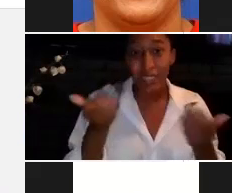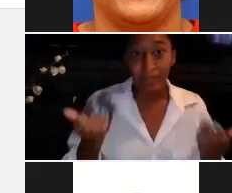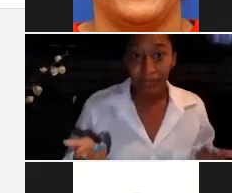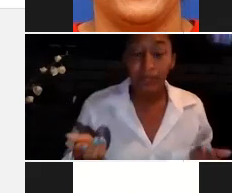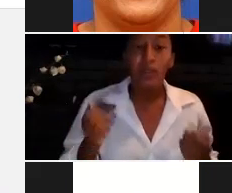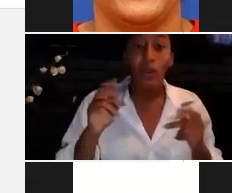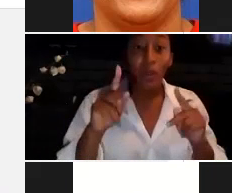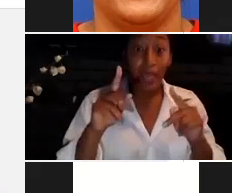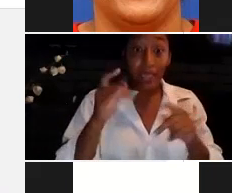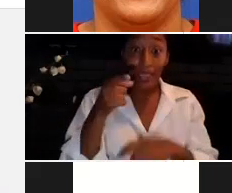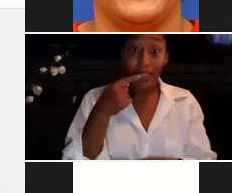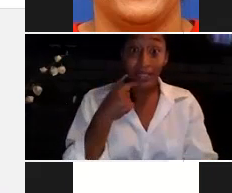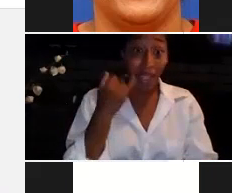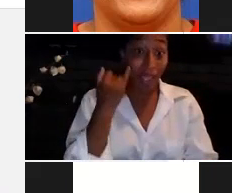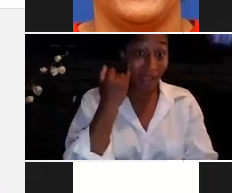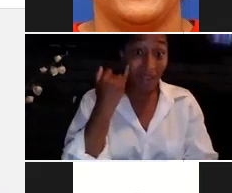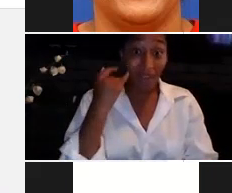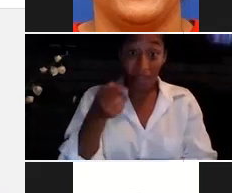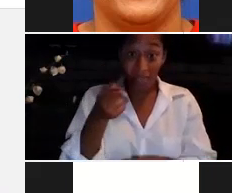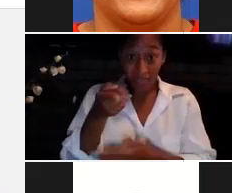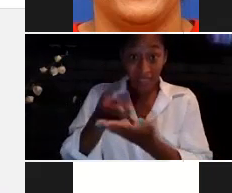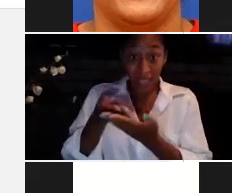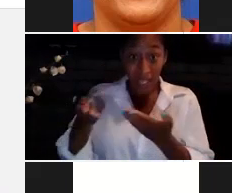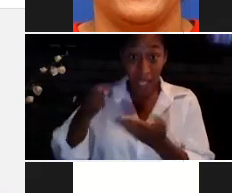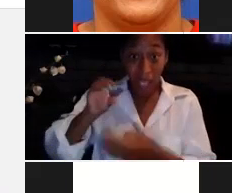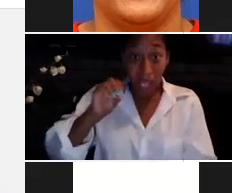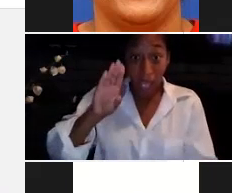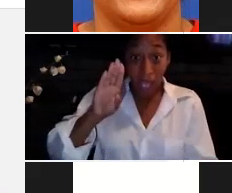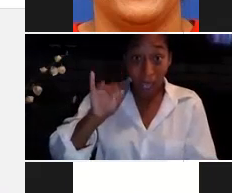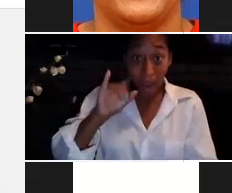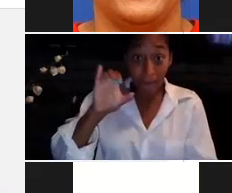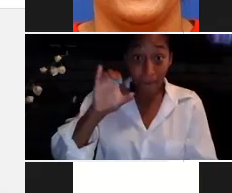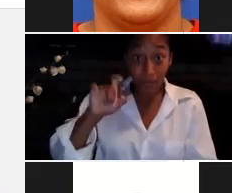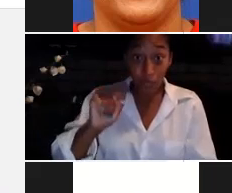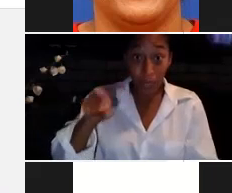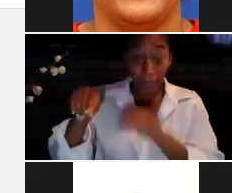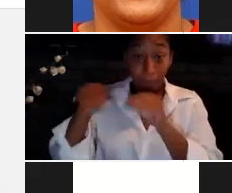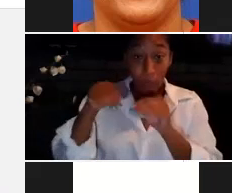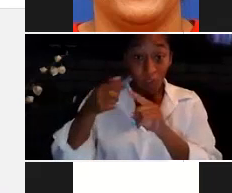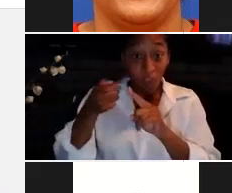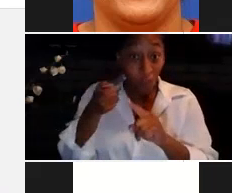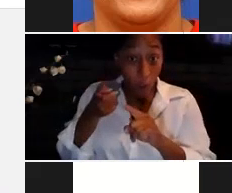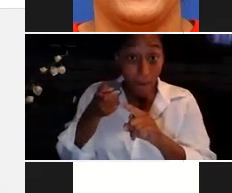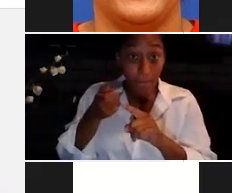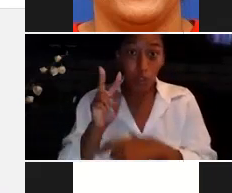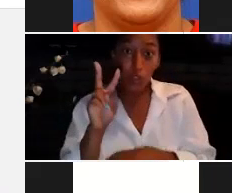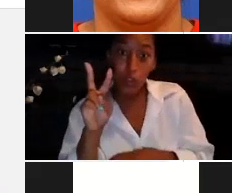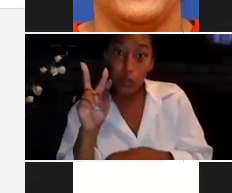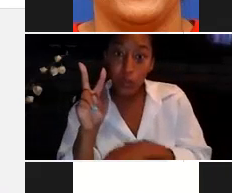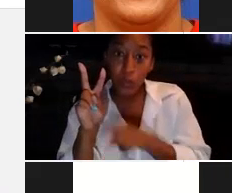object moves from an initial position of 2 to a final position of 7 in a reference